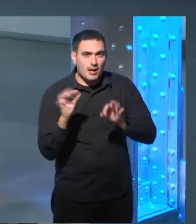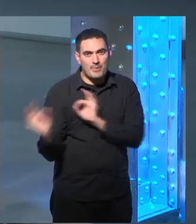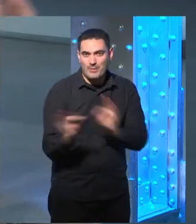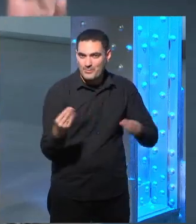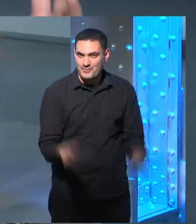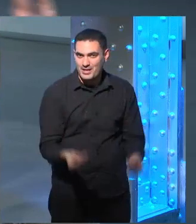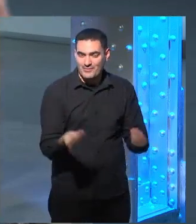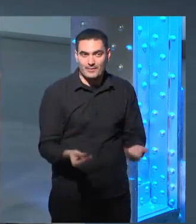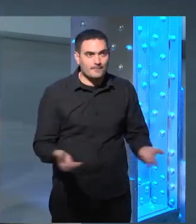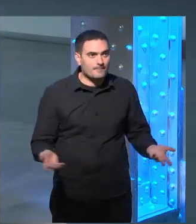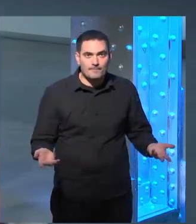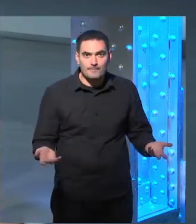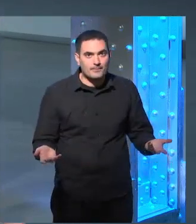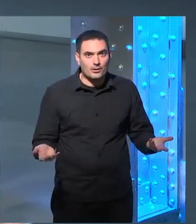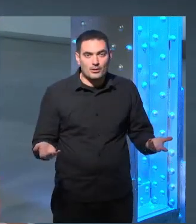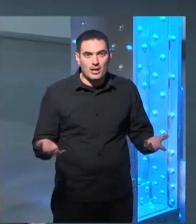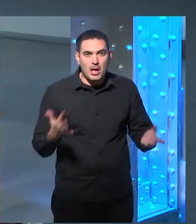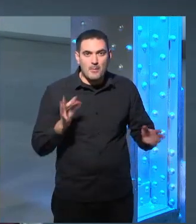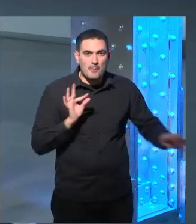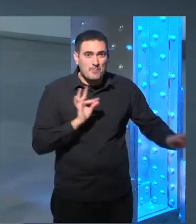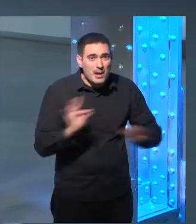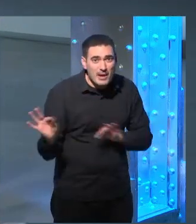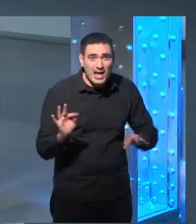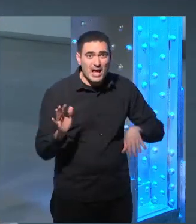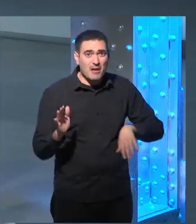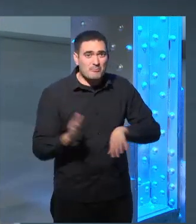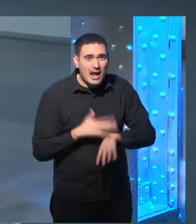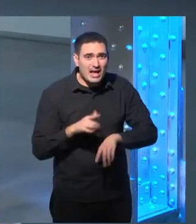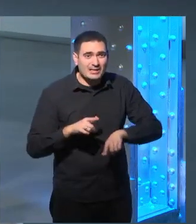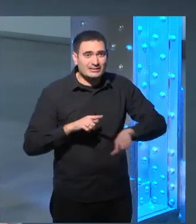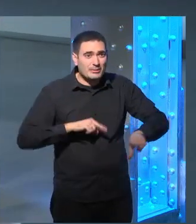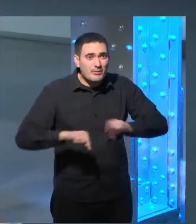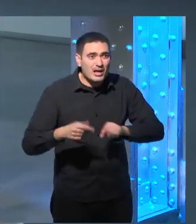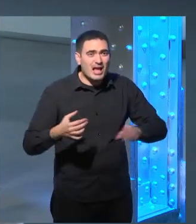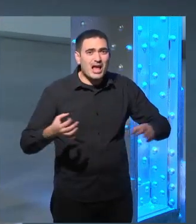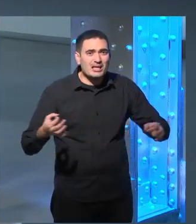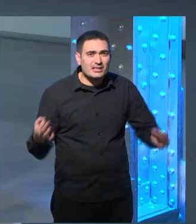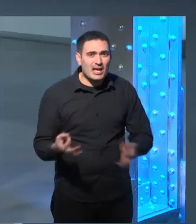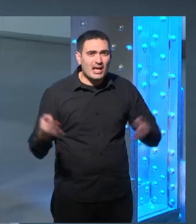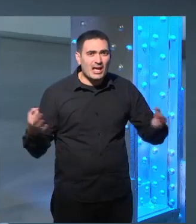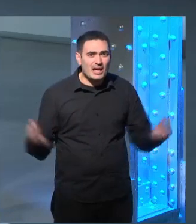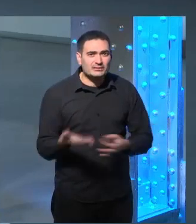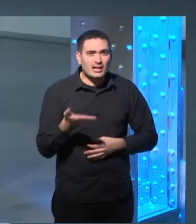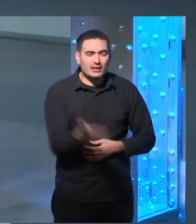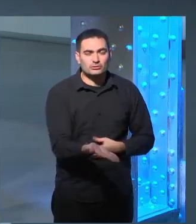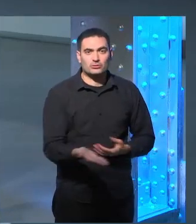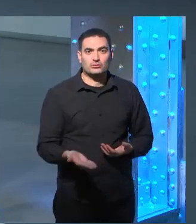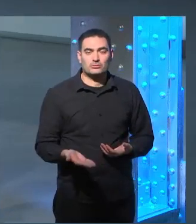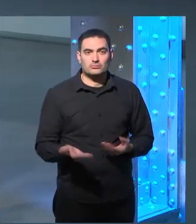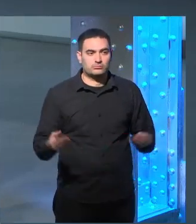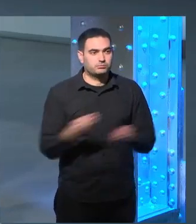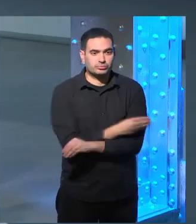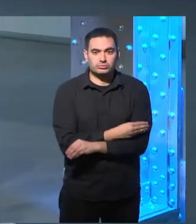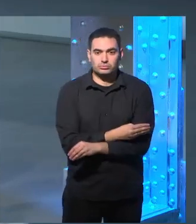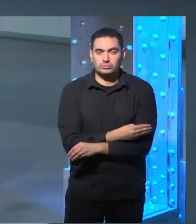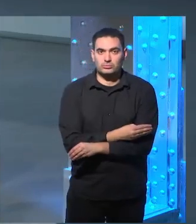for the baccalaureate, and so they cannot do any other activities. They have to study for exam. What is that?